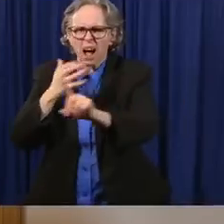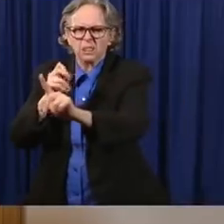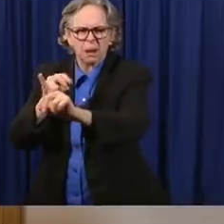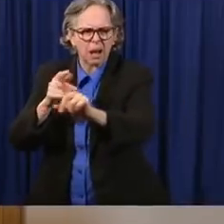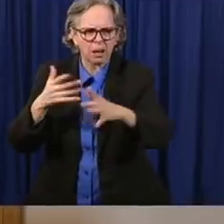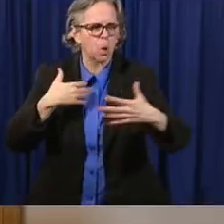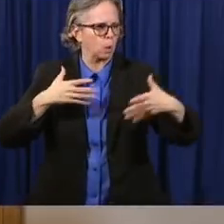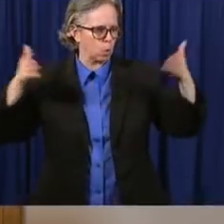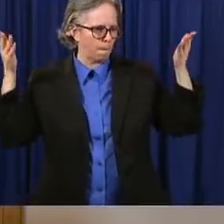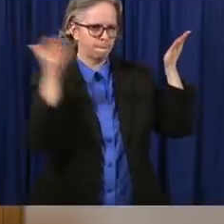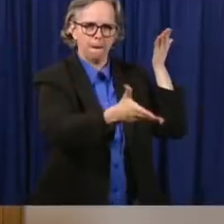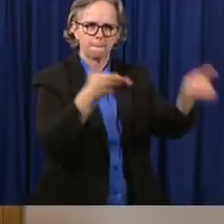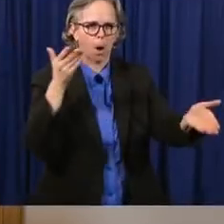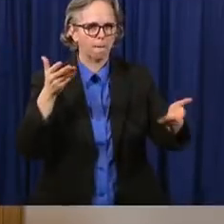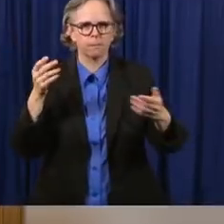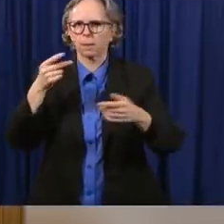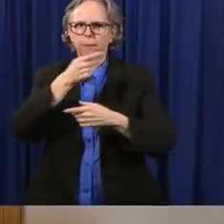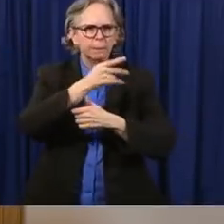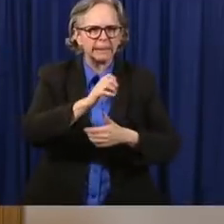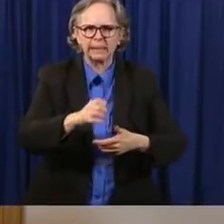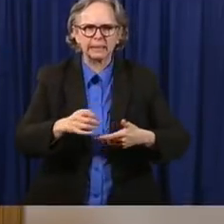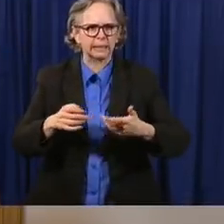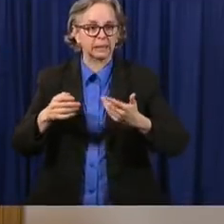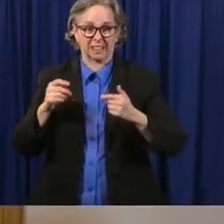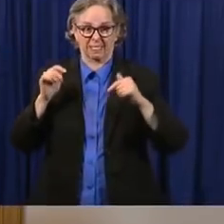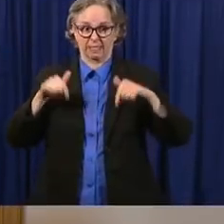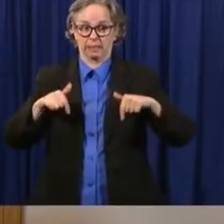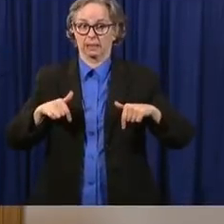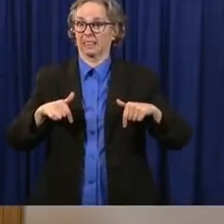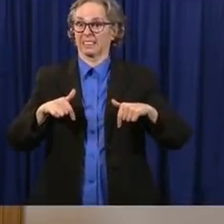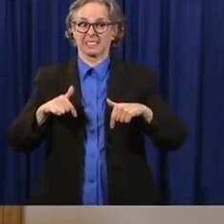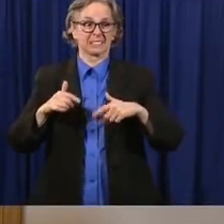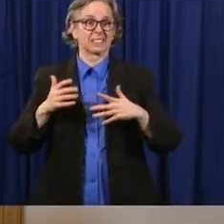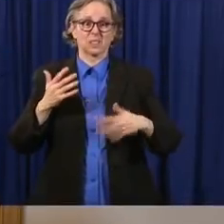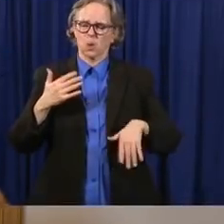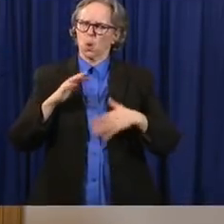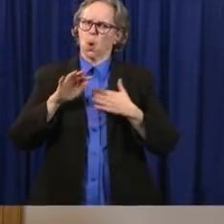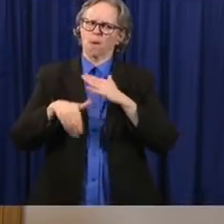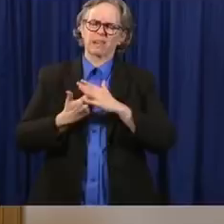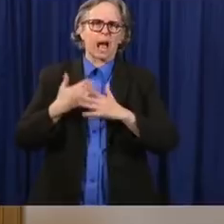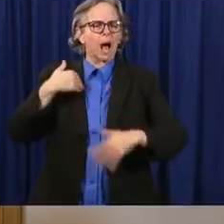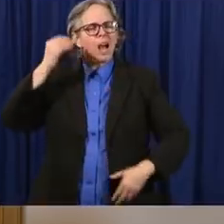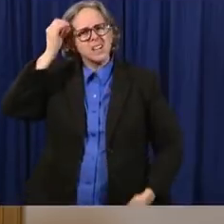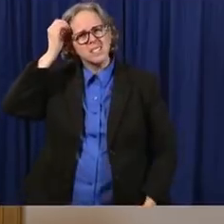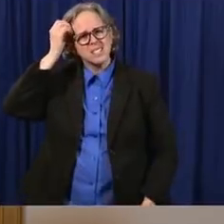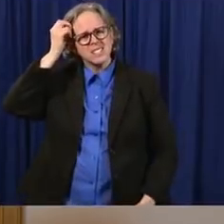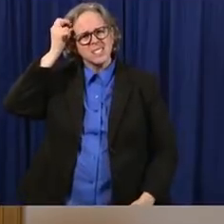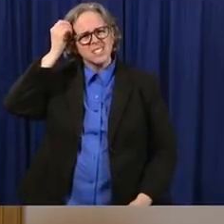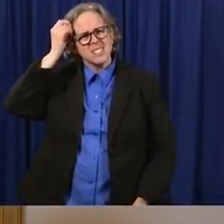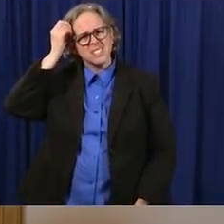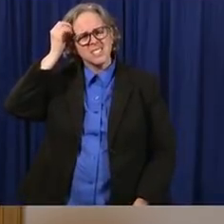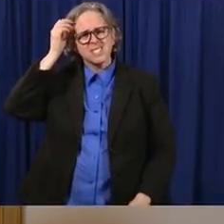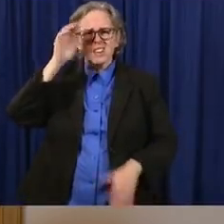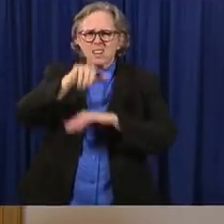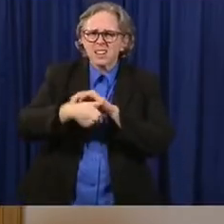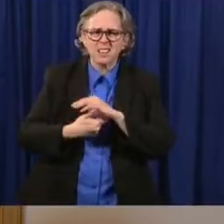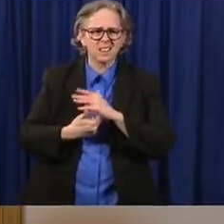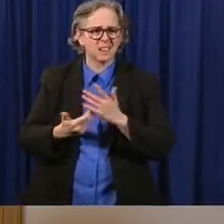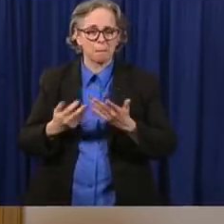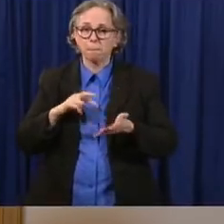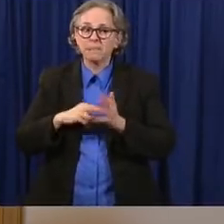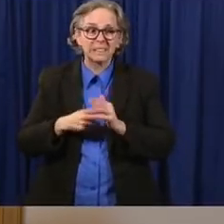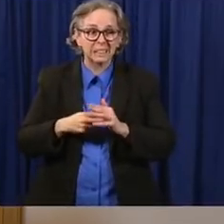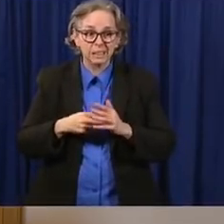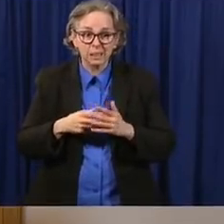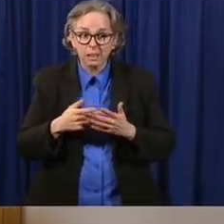things that we worry about, and we are focused on it. That does not mean it won't spread. Does not mean we won't